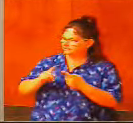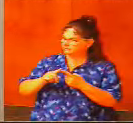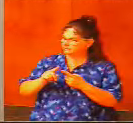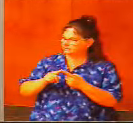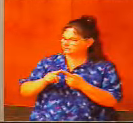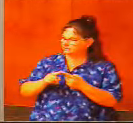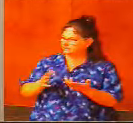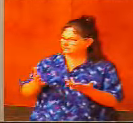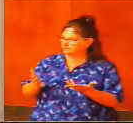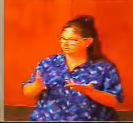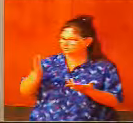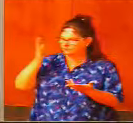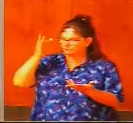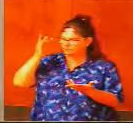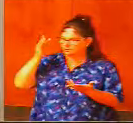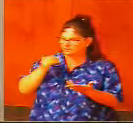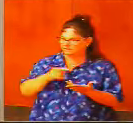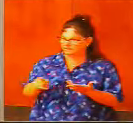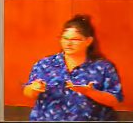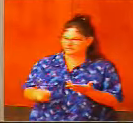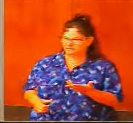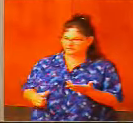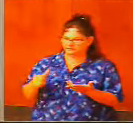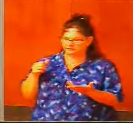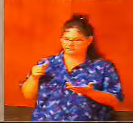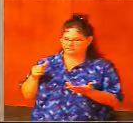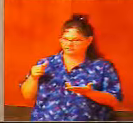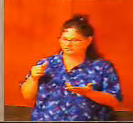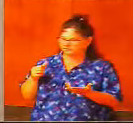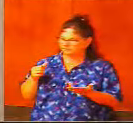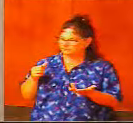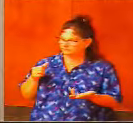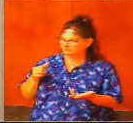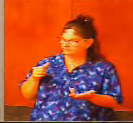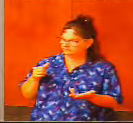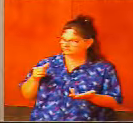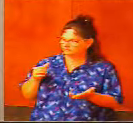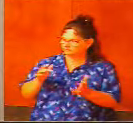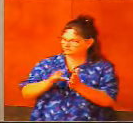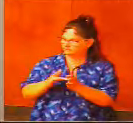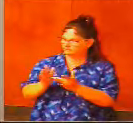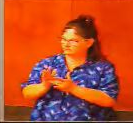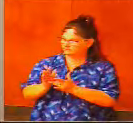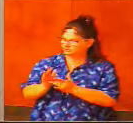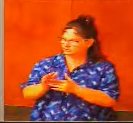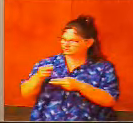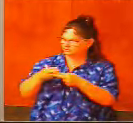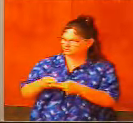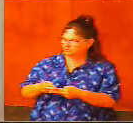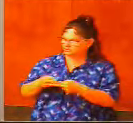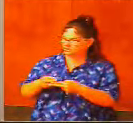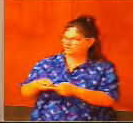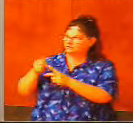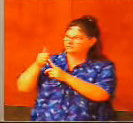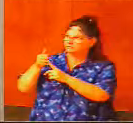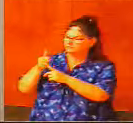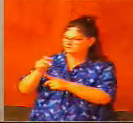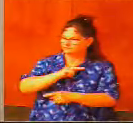So why would they object to Jesus' claims of kingship?